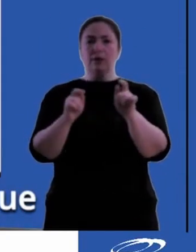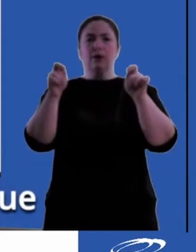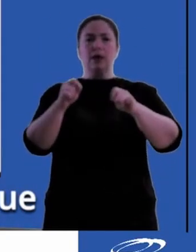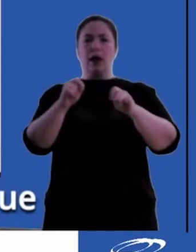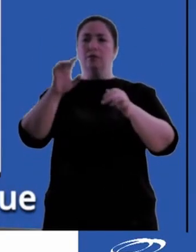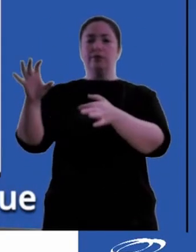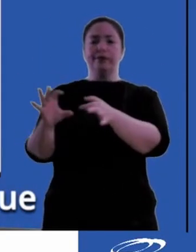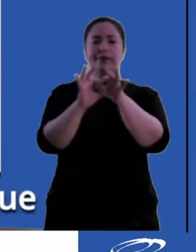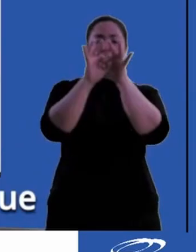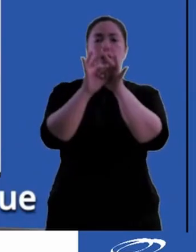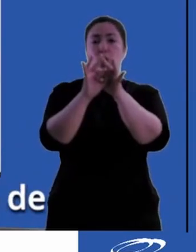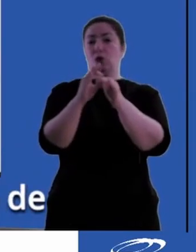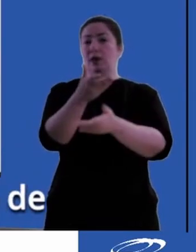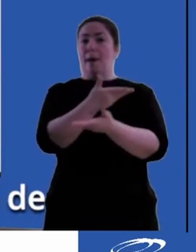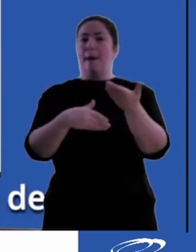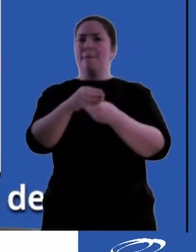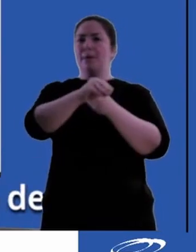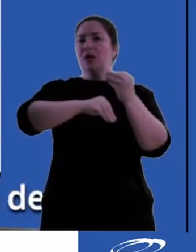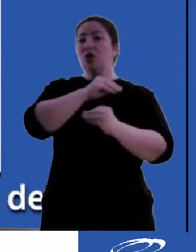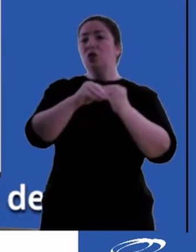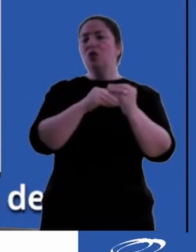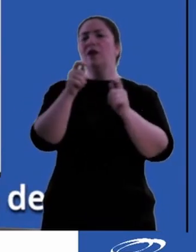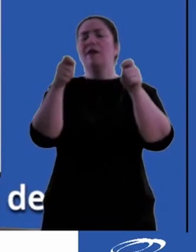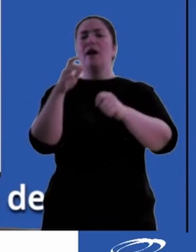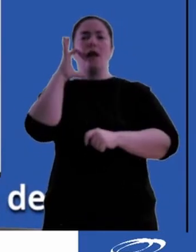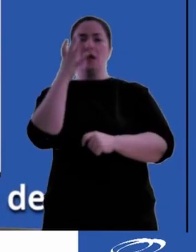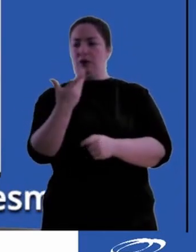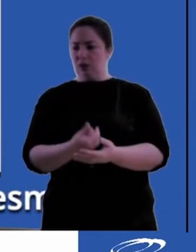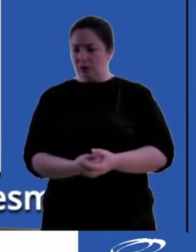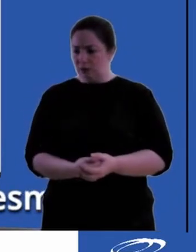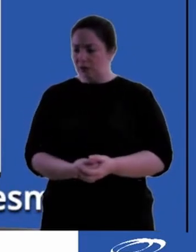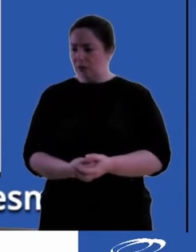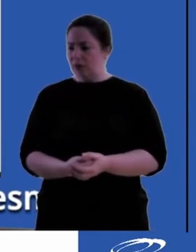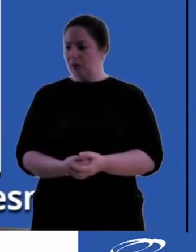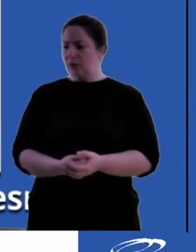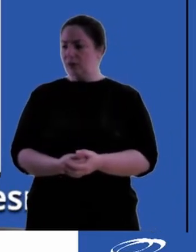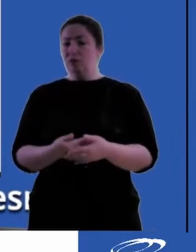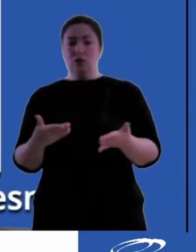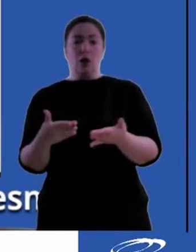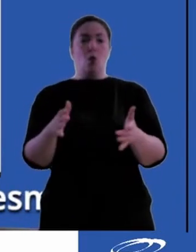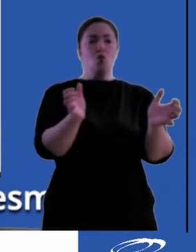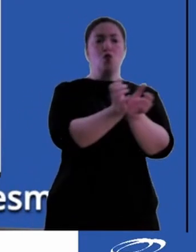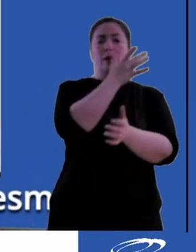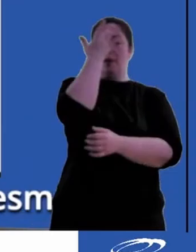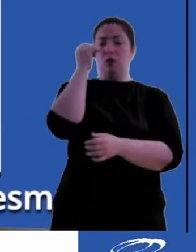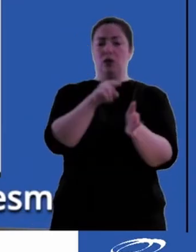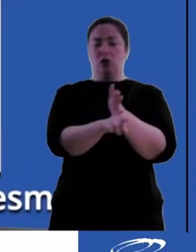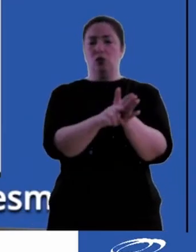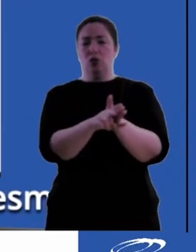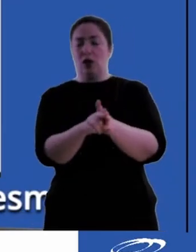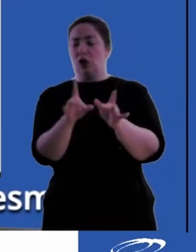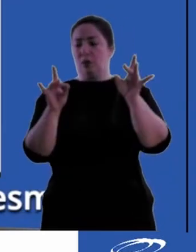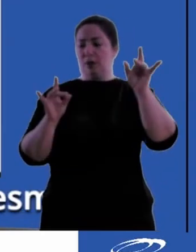metagenomic sequencing study that I just shared, and we ran 16S ribosomal RNA gene PCR sequencing. And we basically showed that the